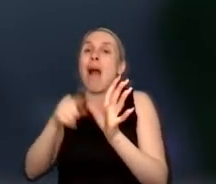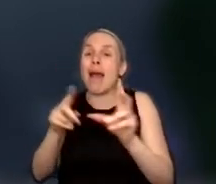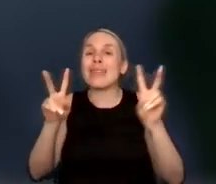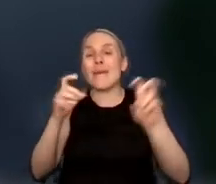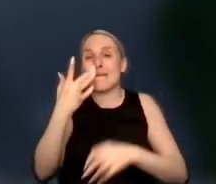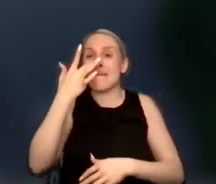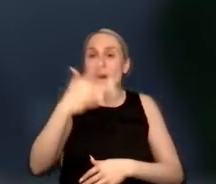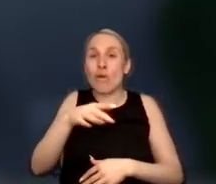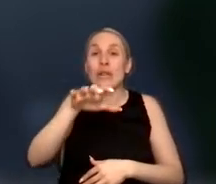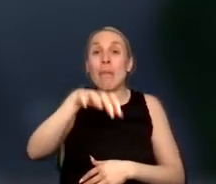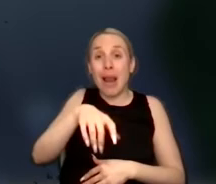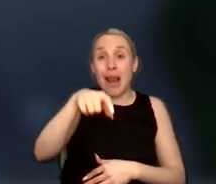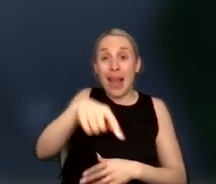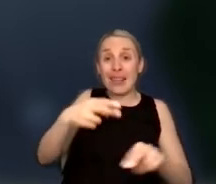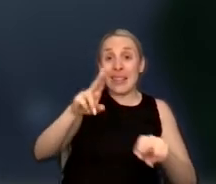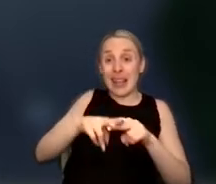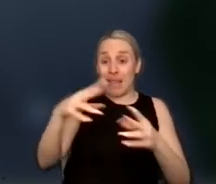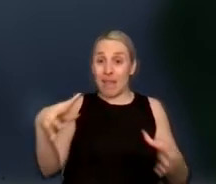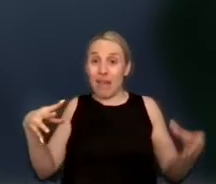and milieu, community,